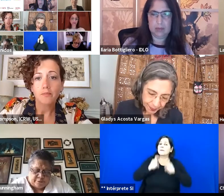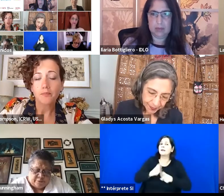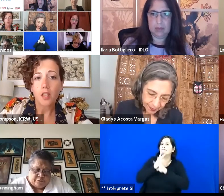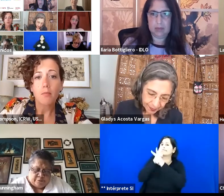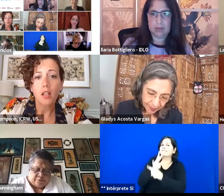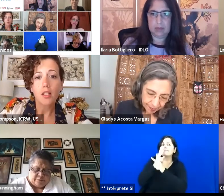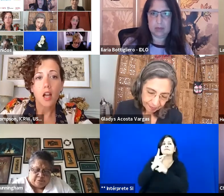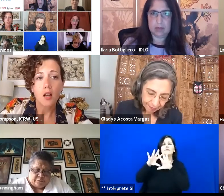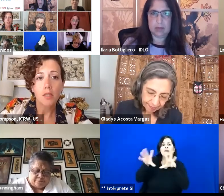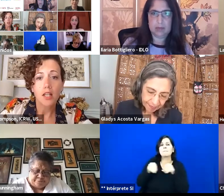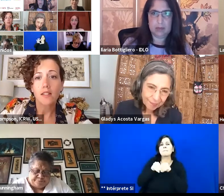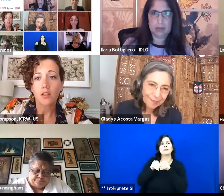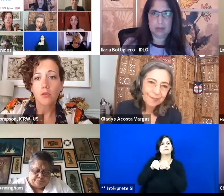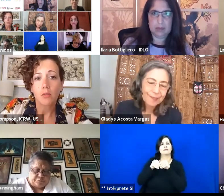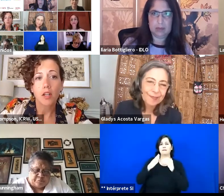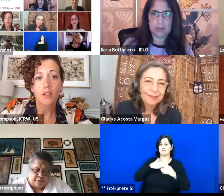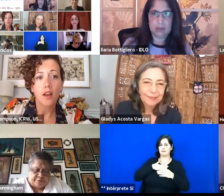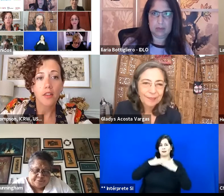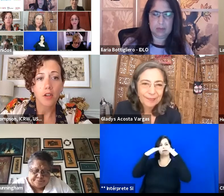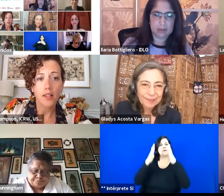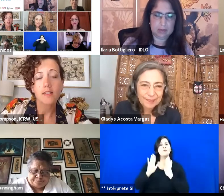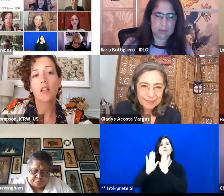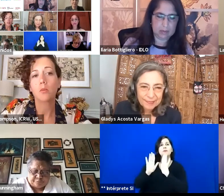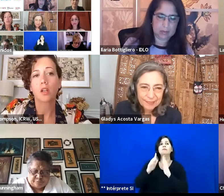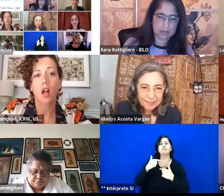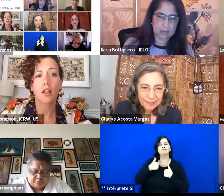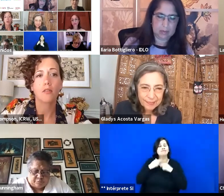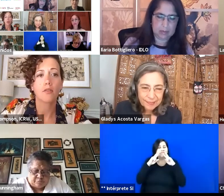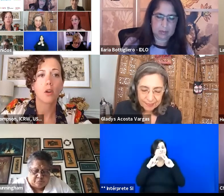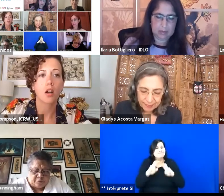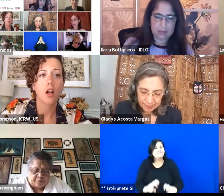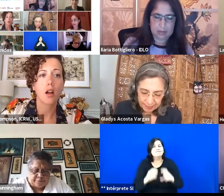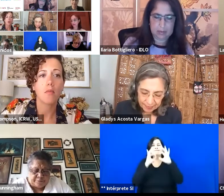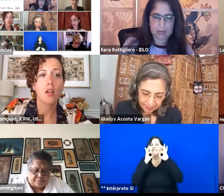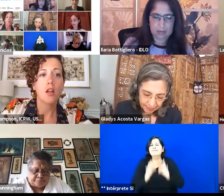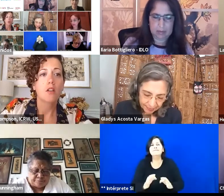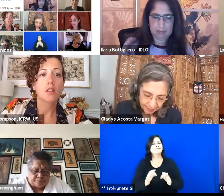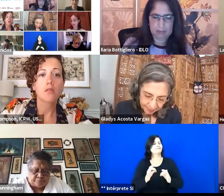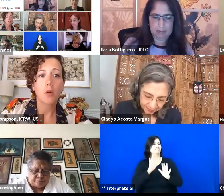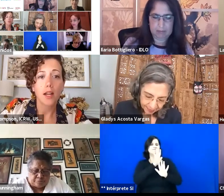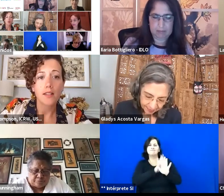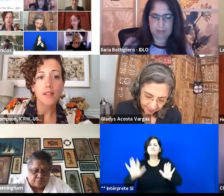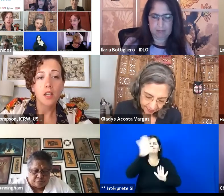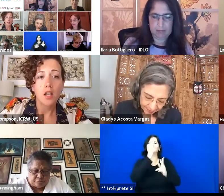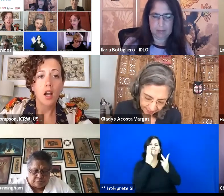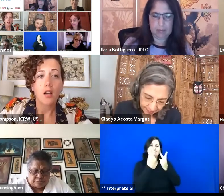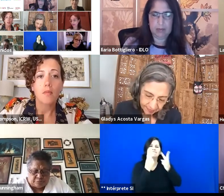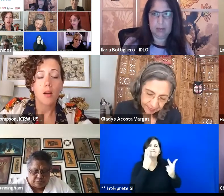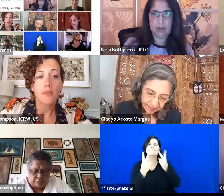scale. In bodily autonomy and sexual and reproductive health and rights, we're calling for really